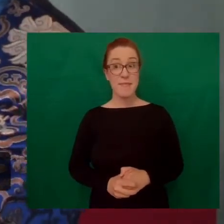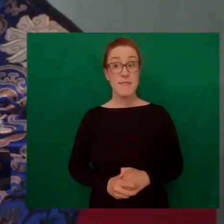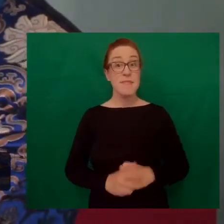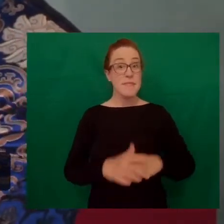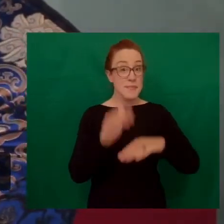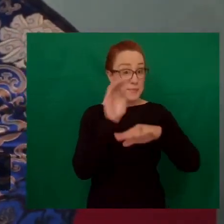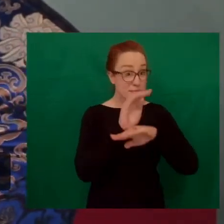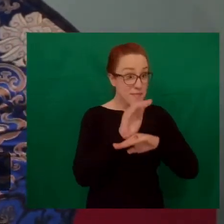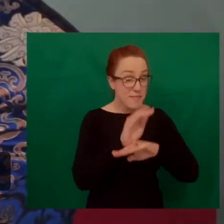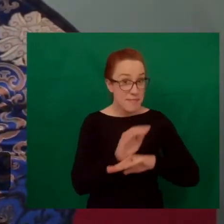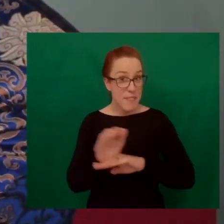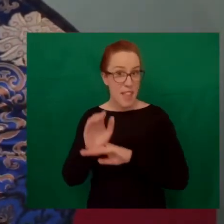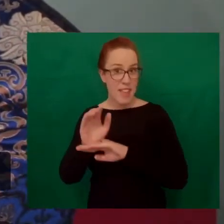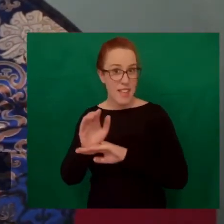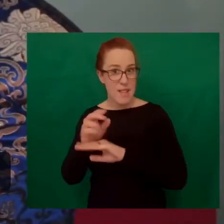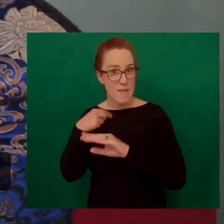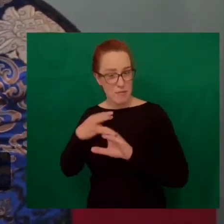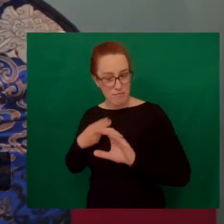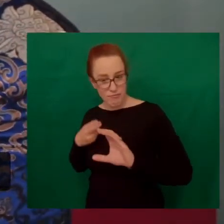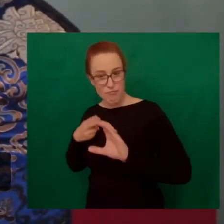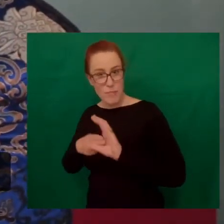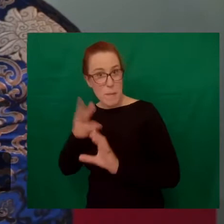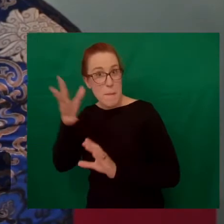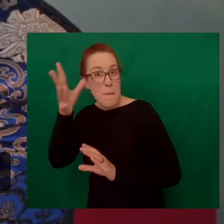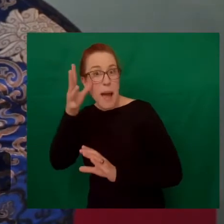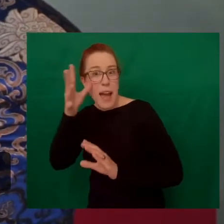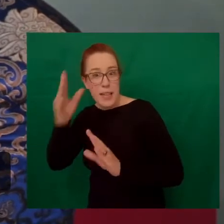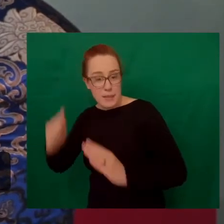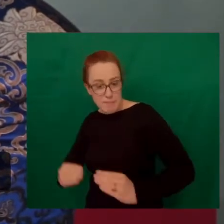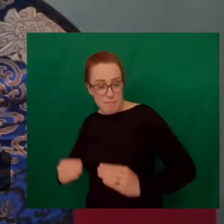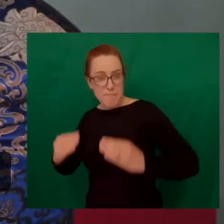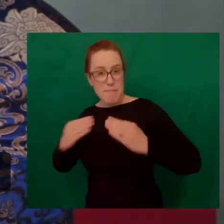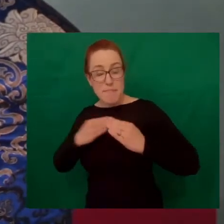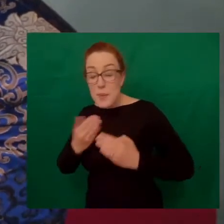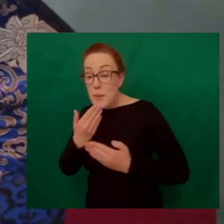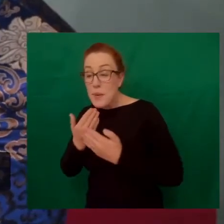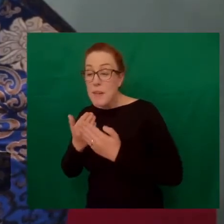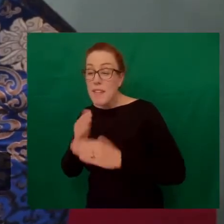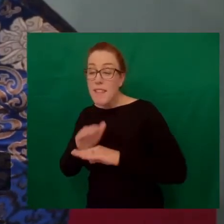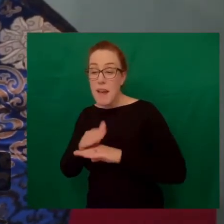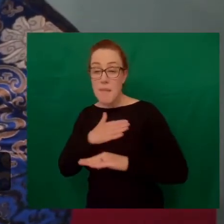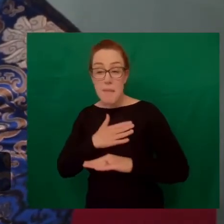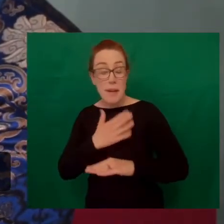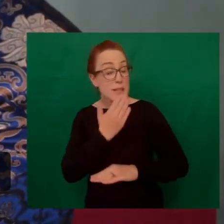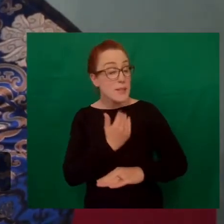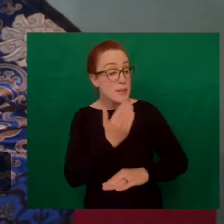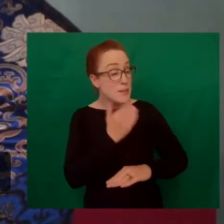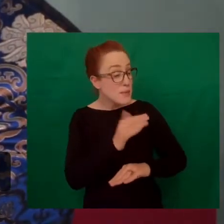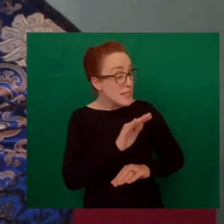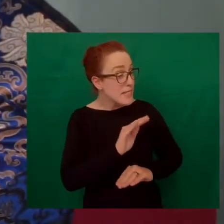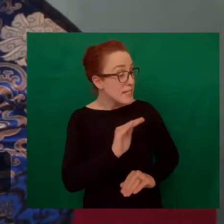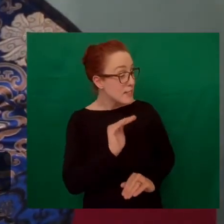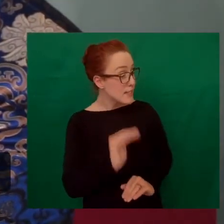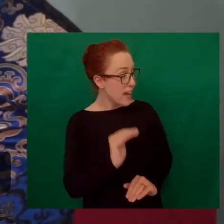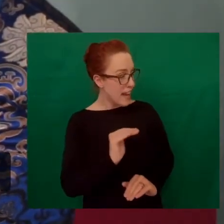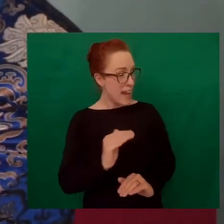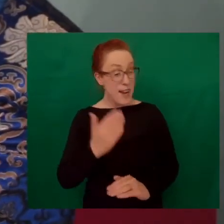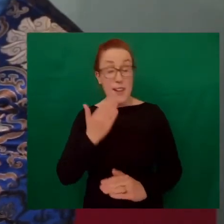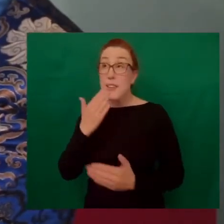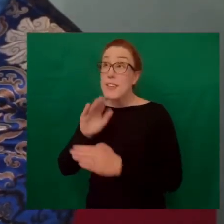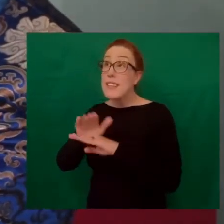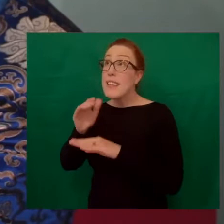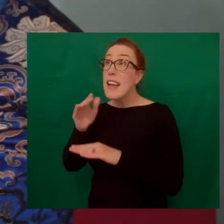Every night, Maddie tucks me in. Good night, my sweet child, says Maddie. Good night, Maddie. I love